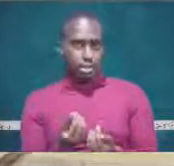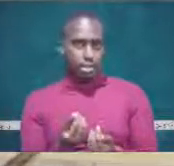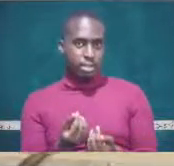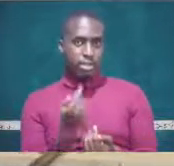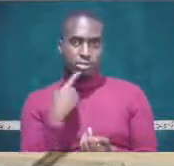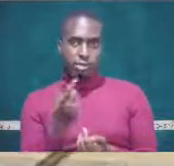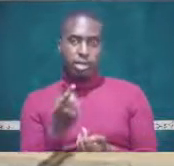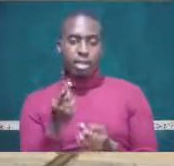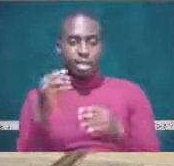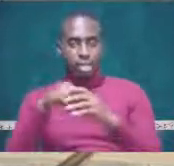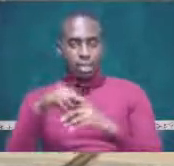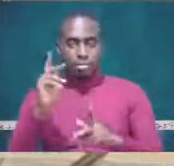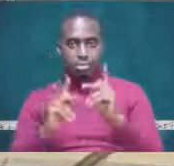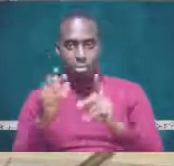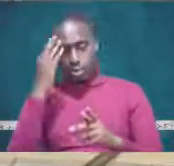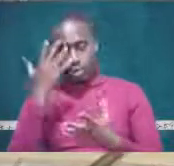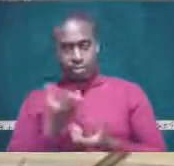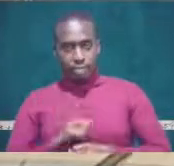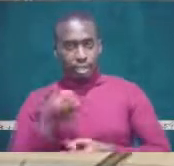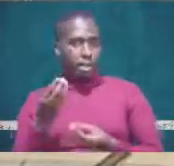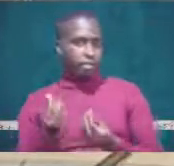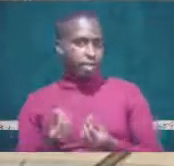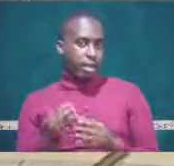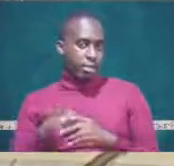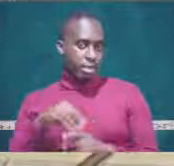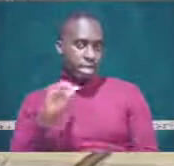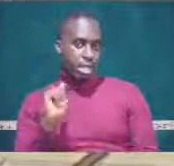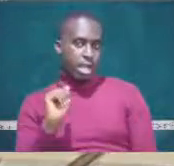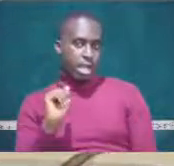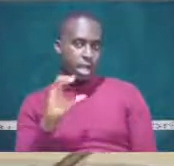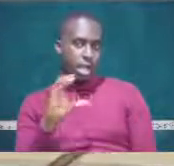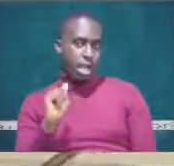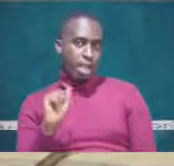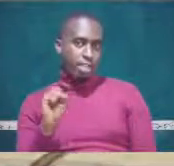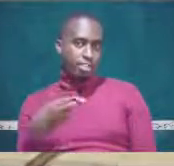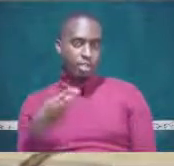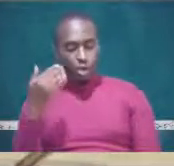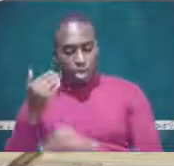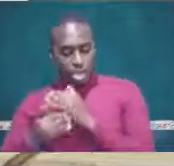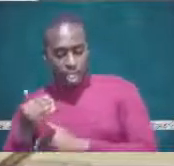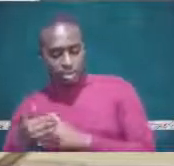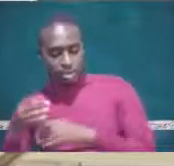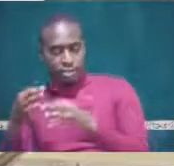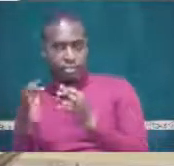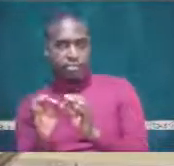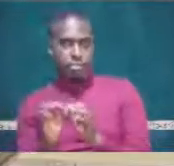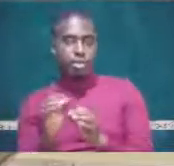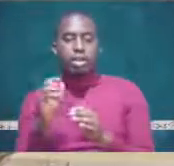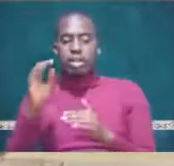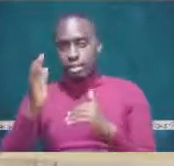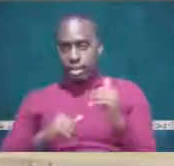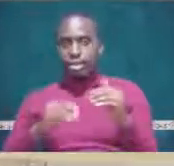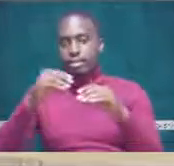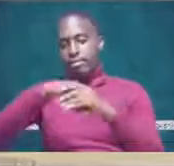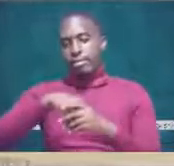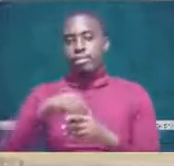money is the desire by the people to hold money in cash or near cash form rather than investing